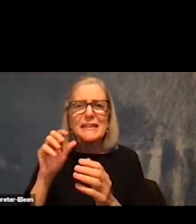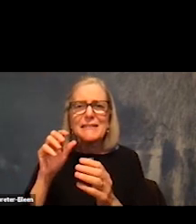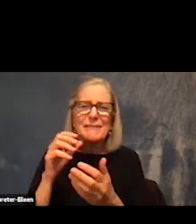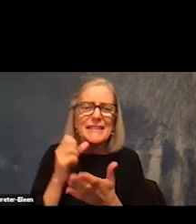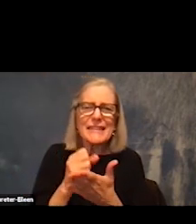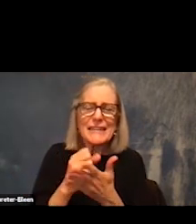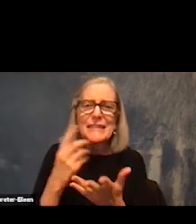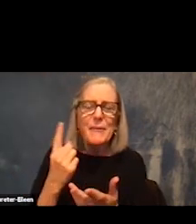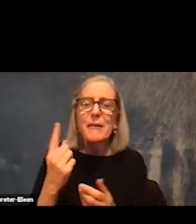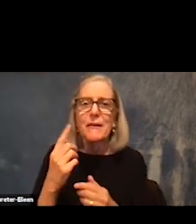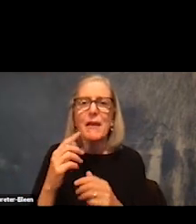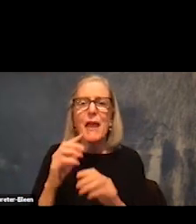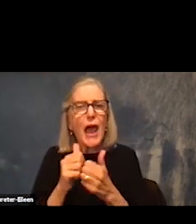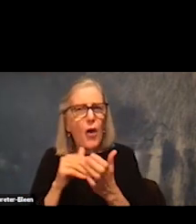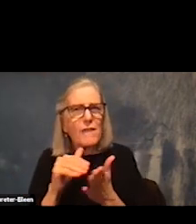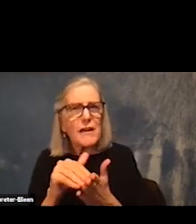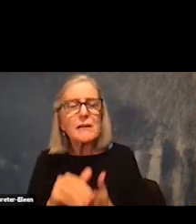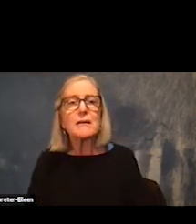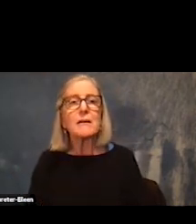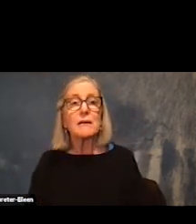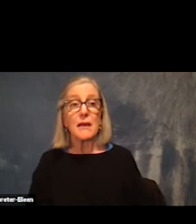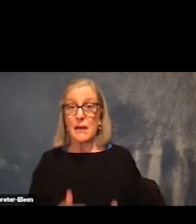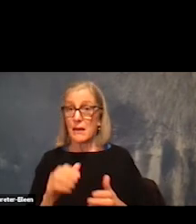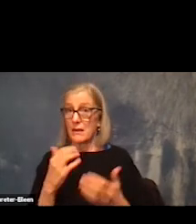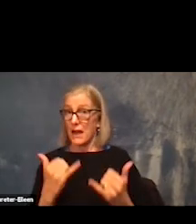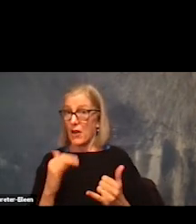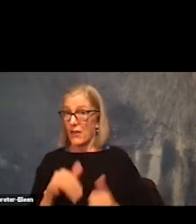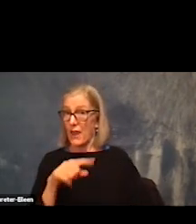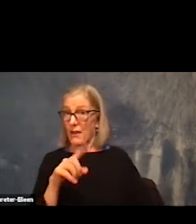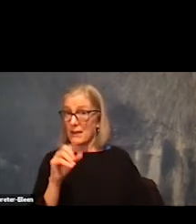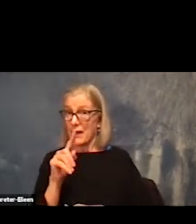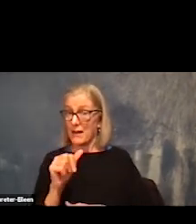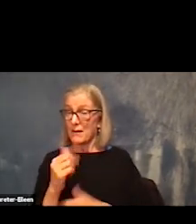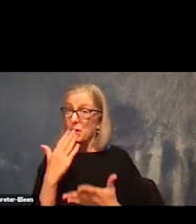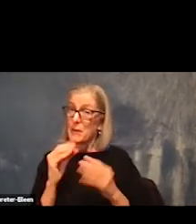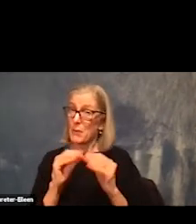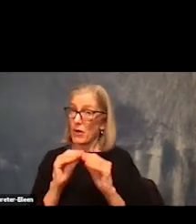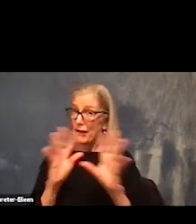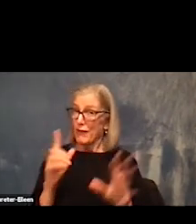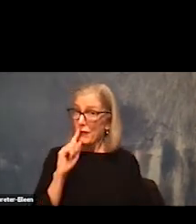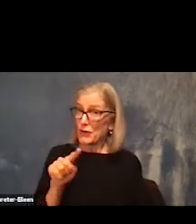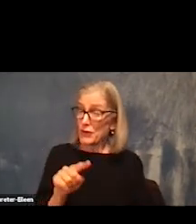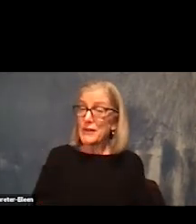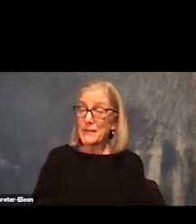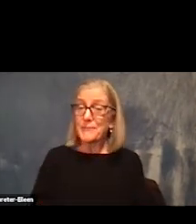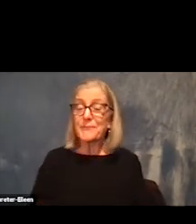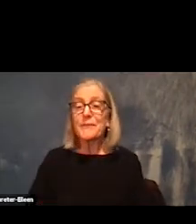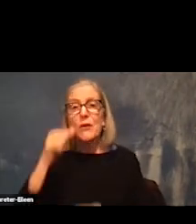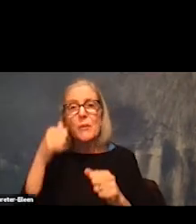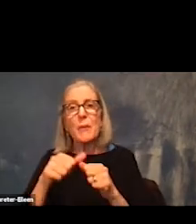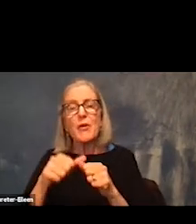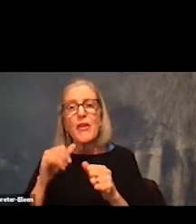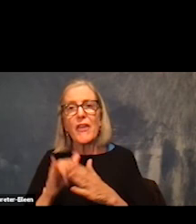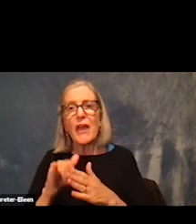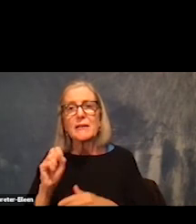So now these data may make more sense to you. But remember the Supreme Court ruling that parents must have meaningful involvement in